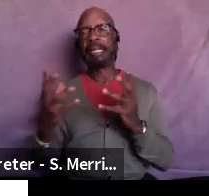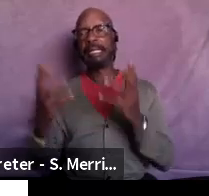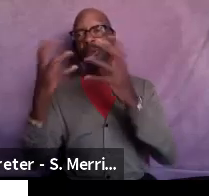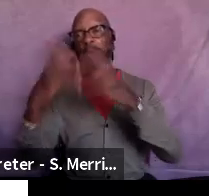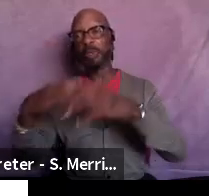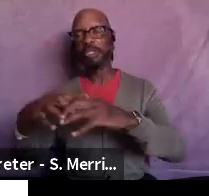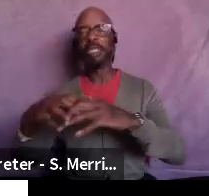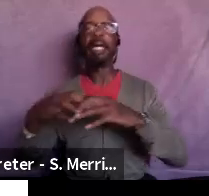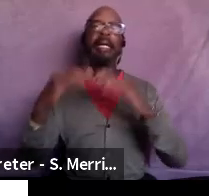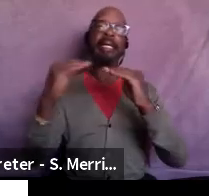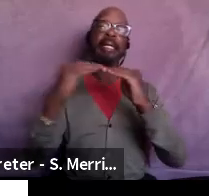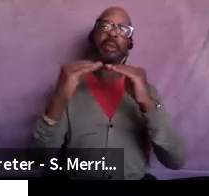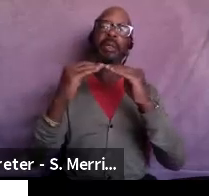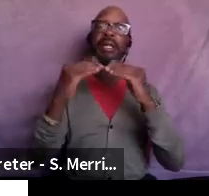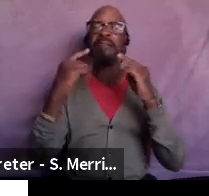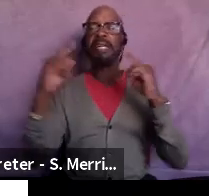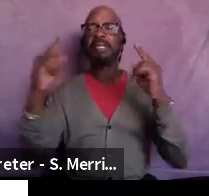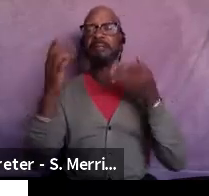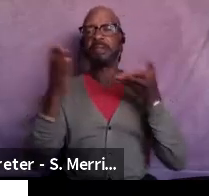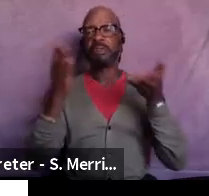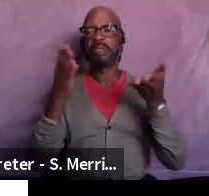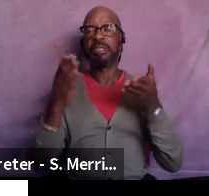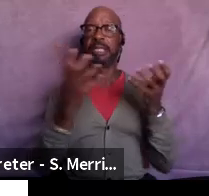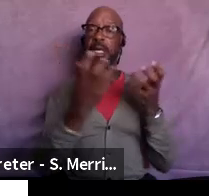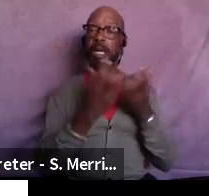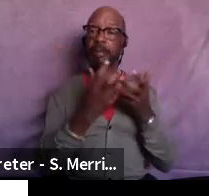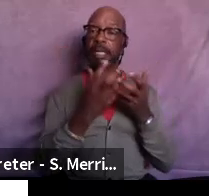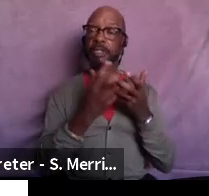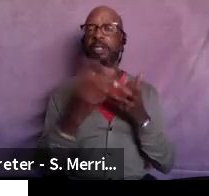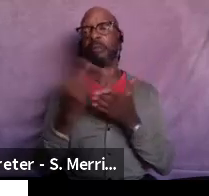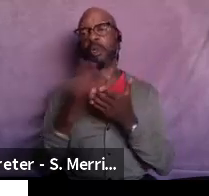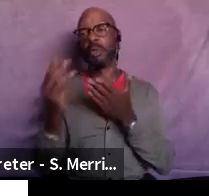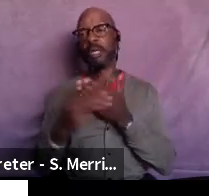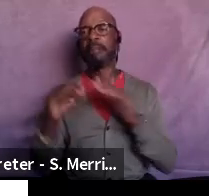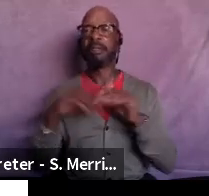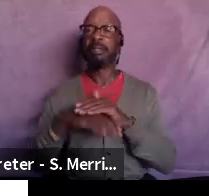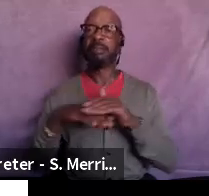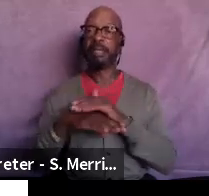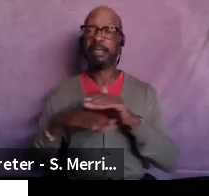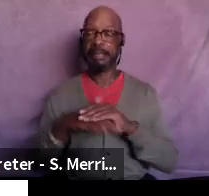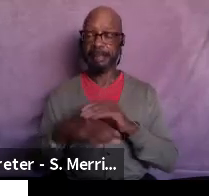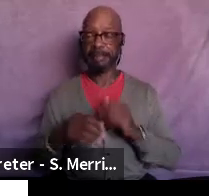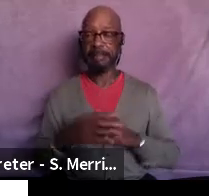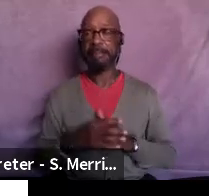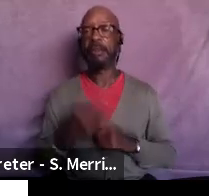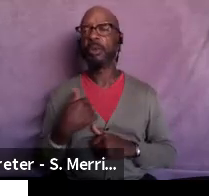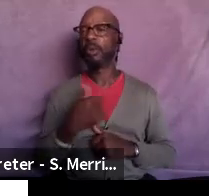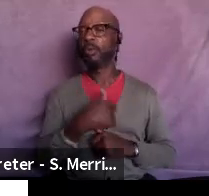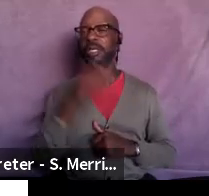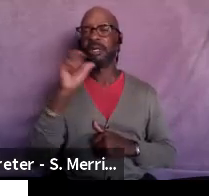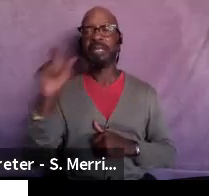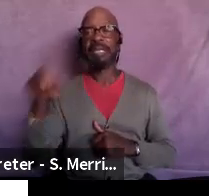and effective services, accommodations, and program accessibility. We do not need to